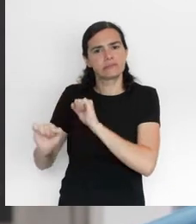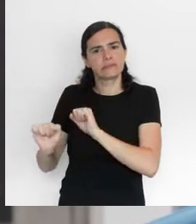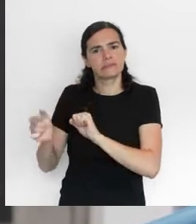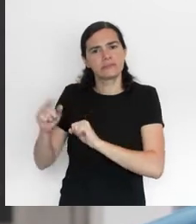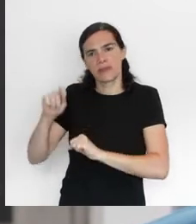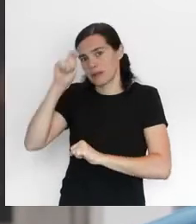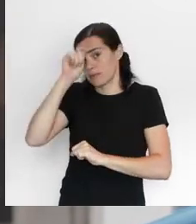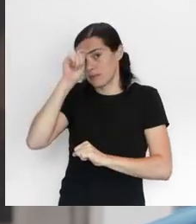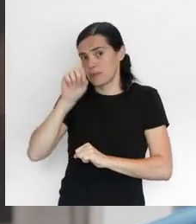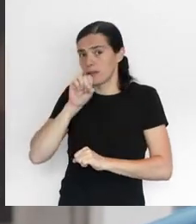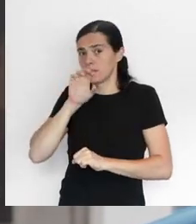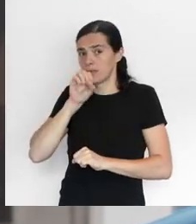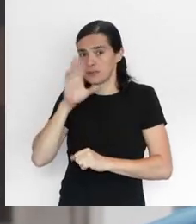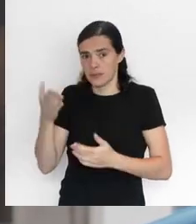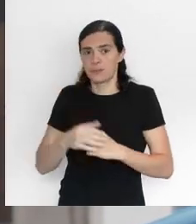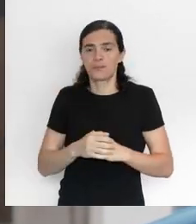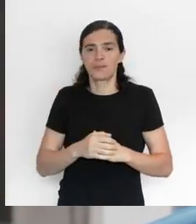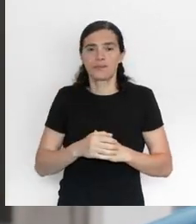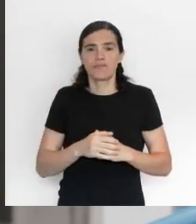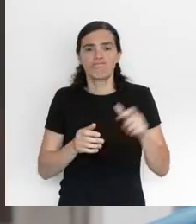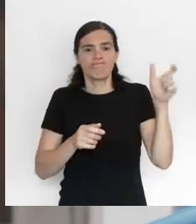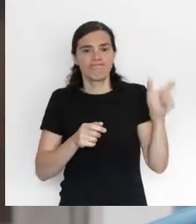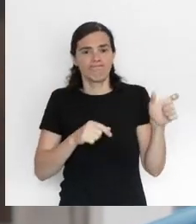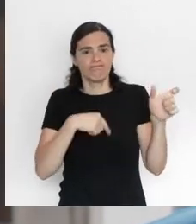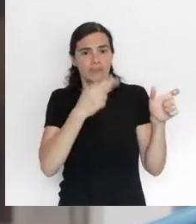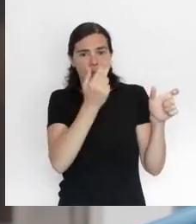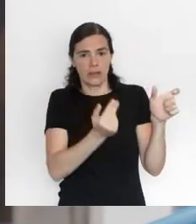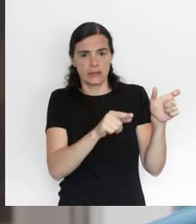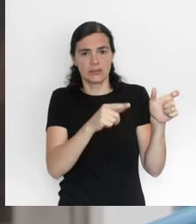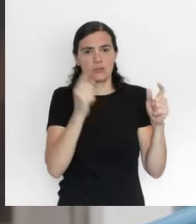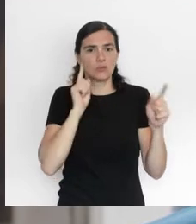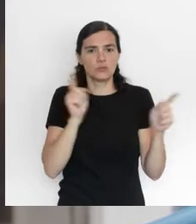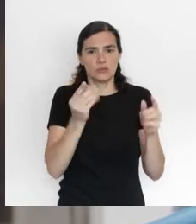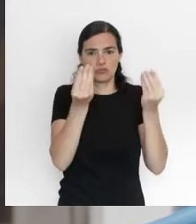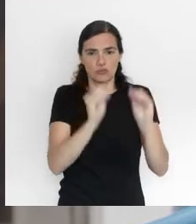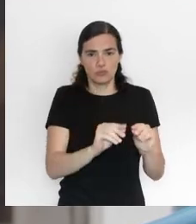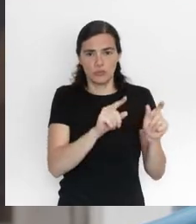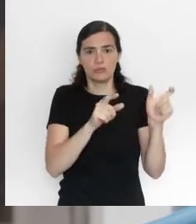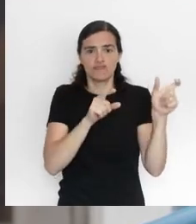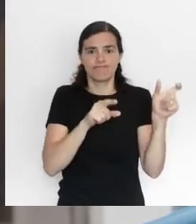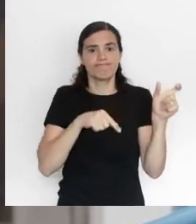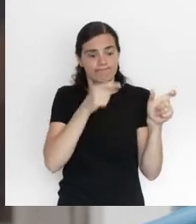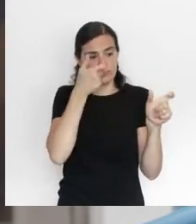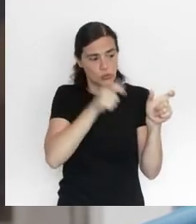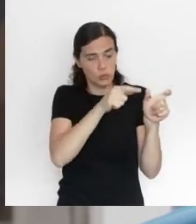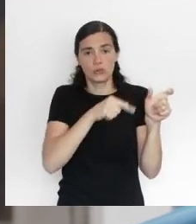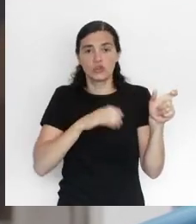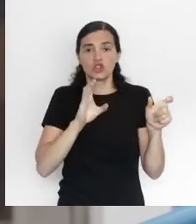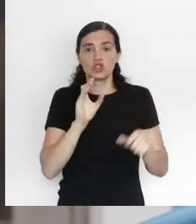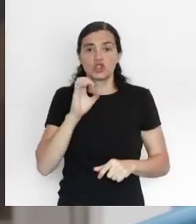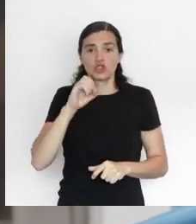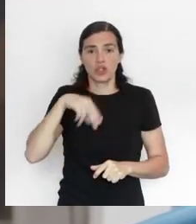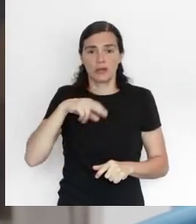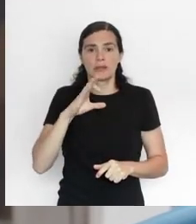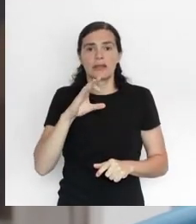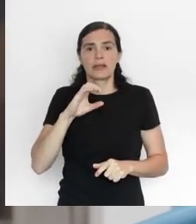and respect and admiration for the artist and the musician and the composer, John